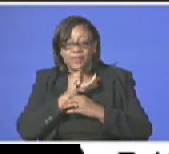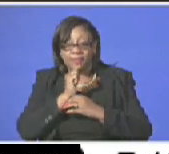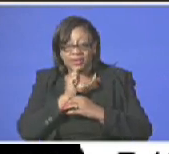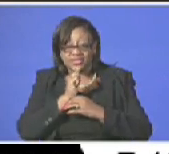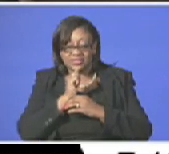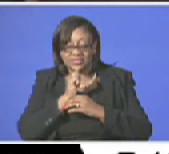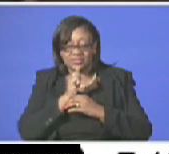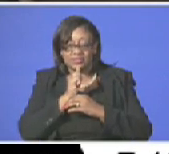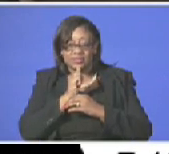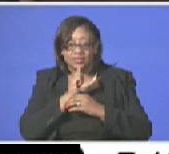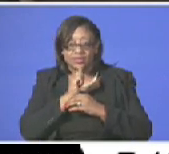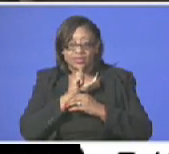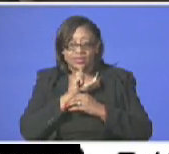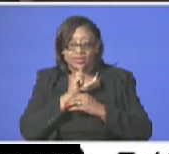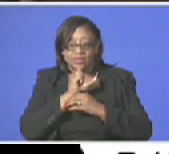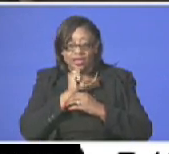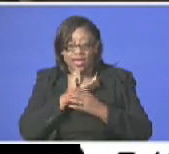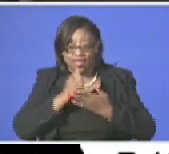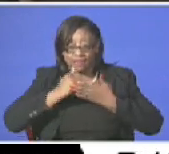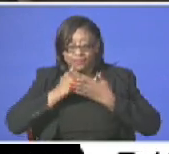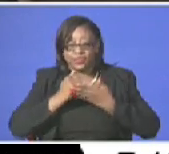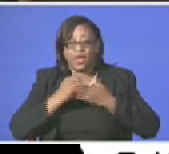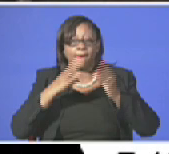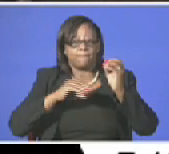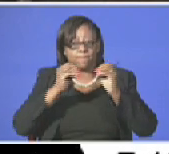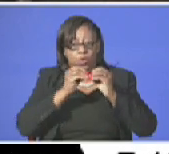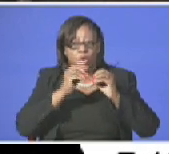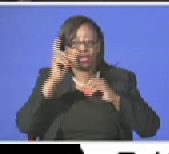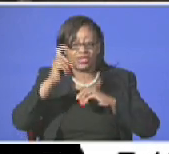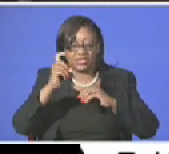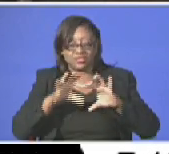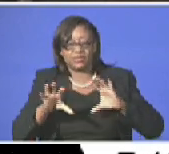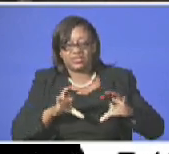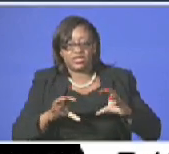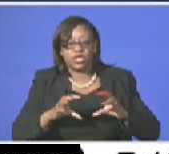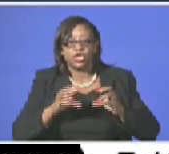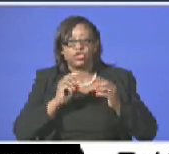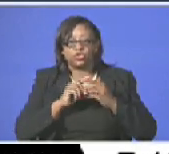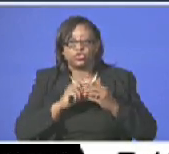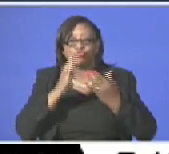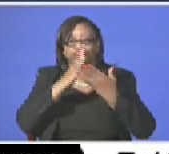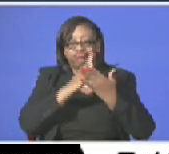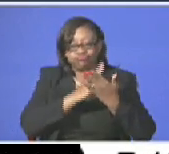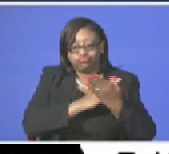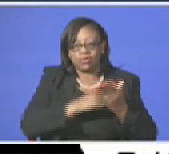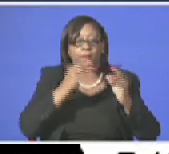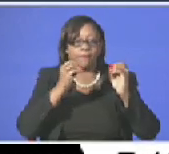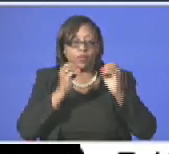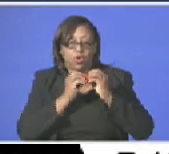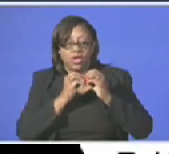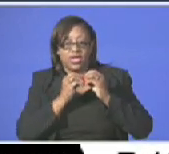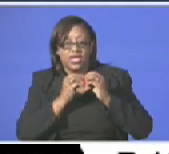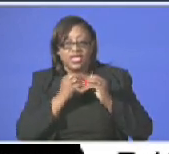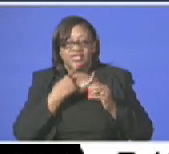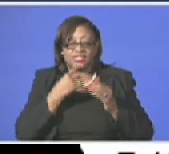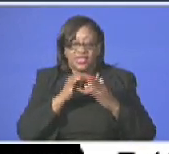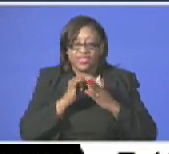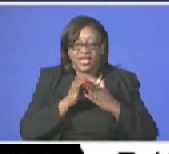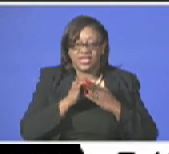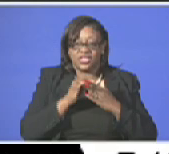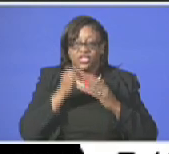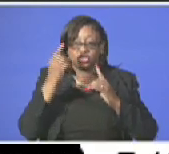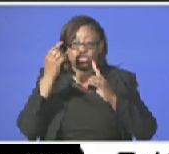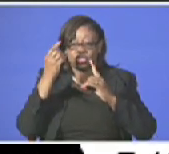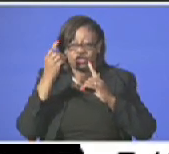Paul Rowe tells officers that more must be done to reduce the numbers even more. Commissioner Rowe anticipates this domestic